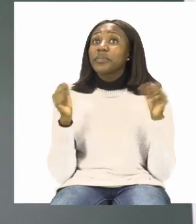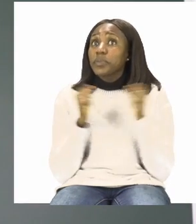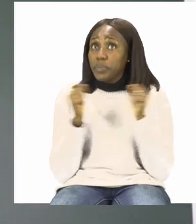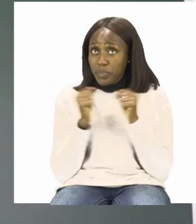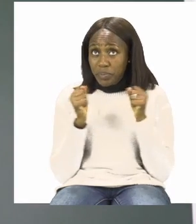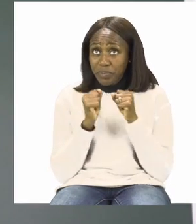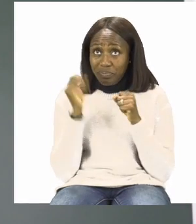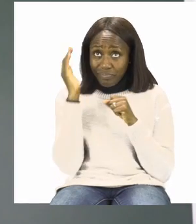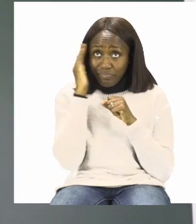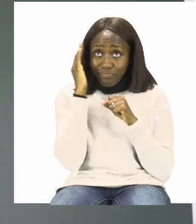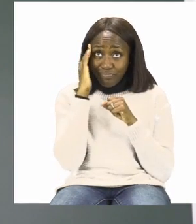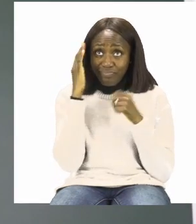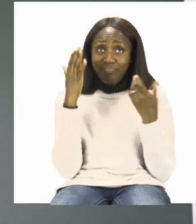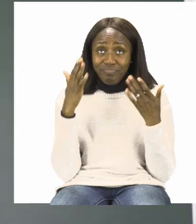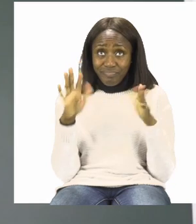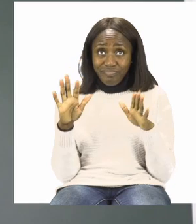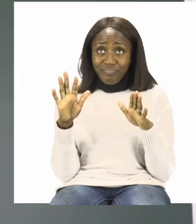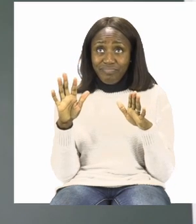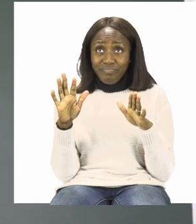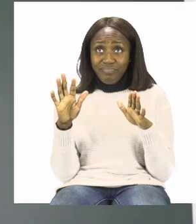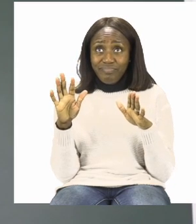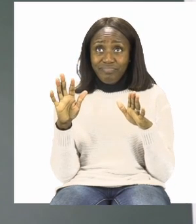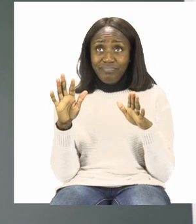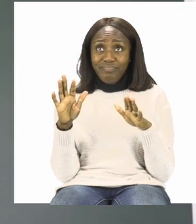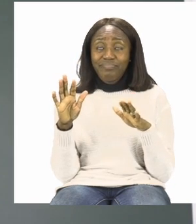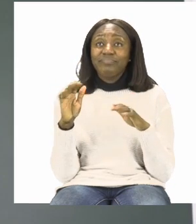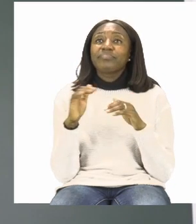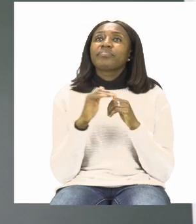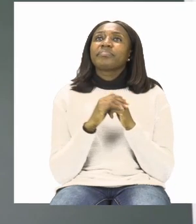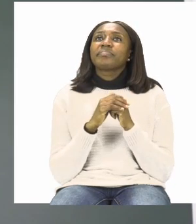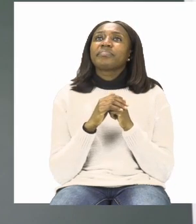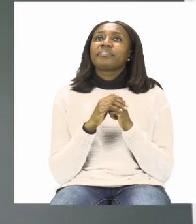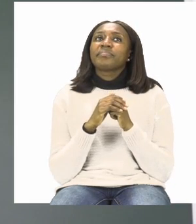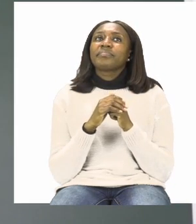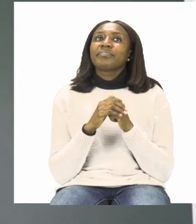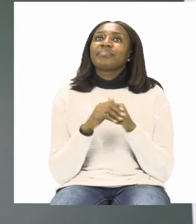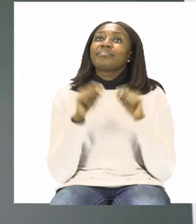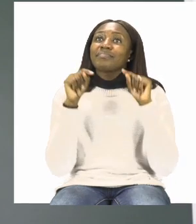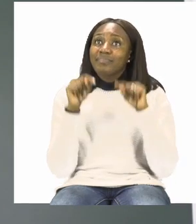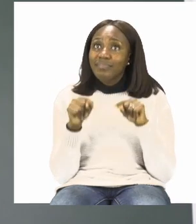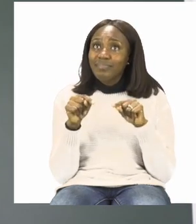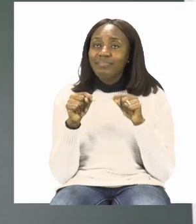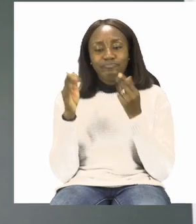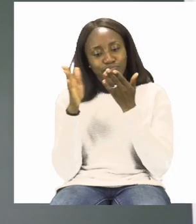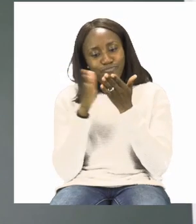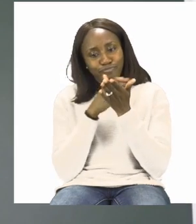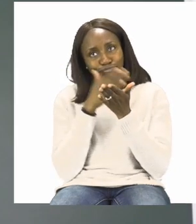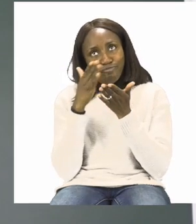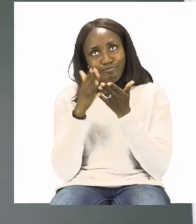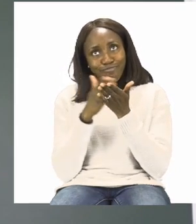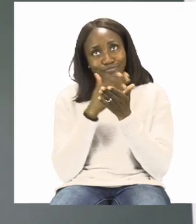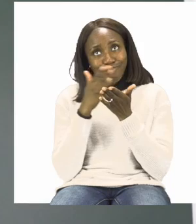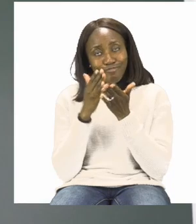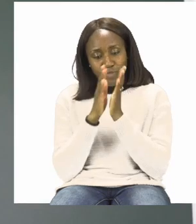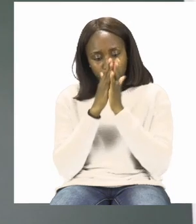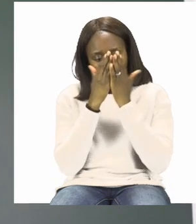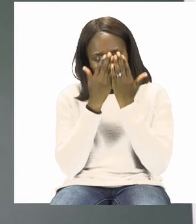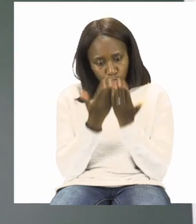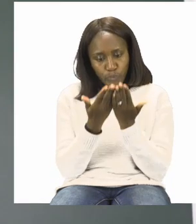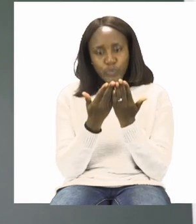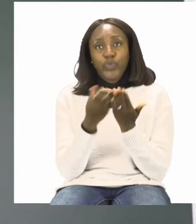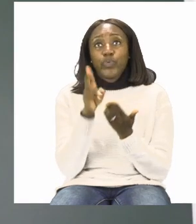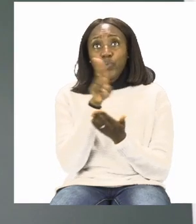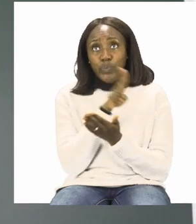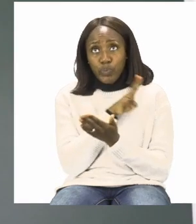in the winter or in the cold weather, we can now go back to the activity on page